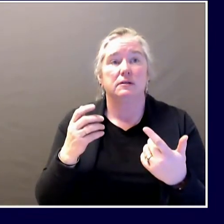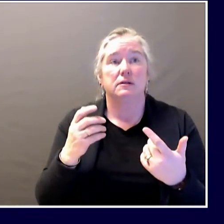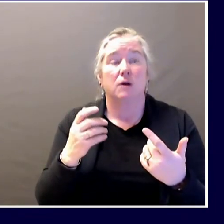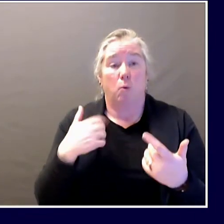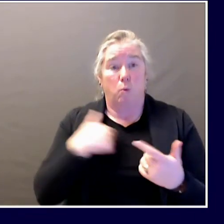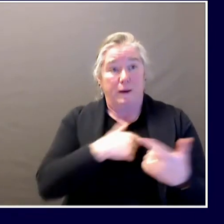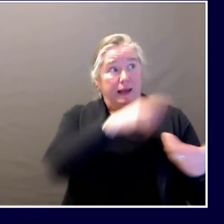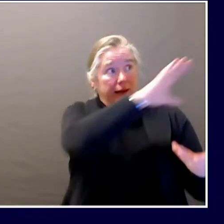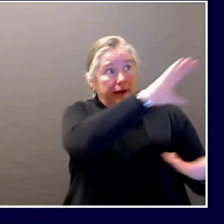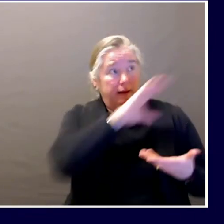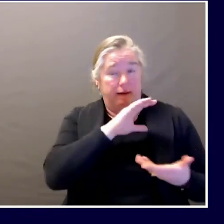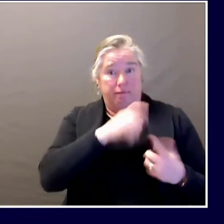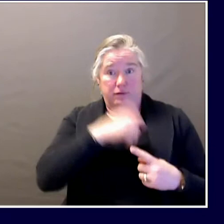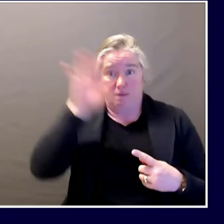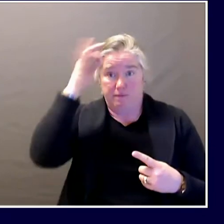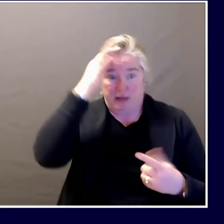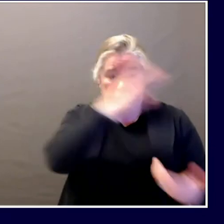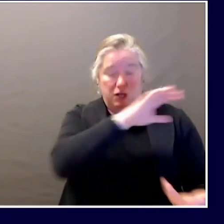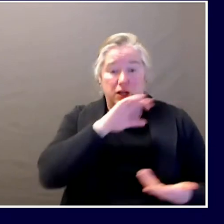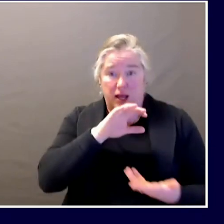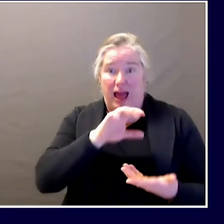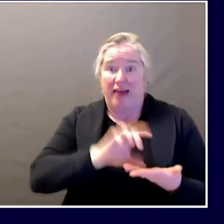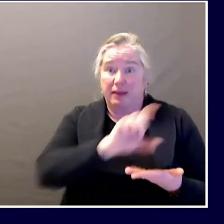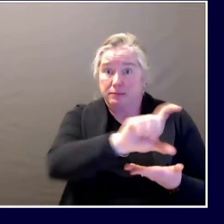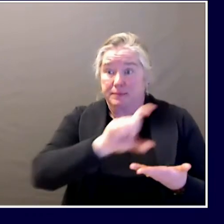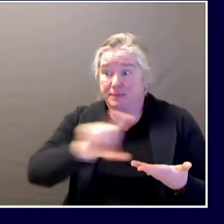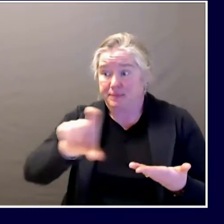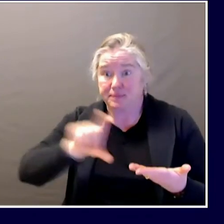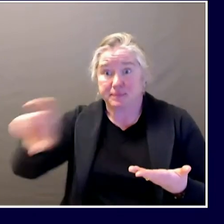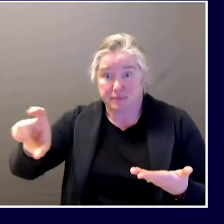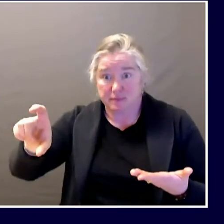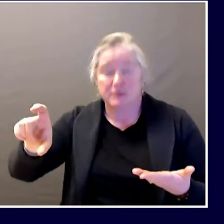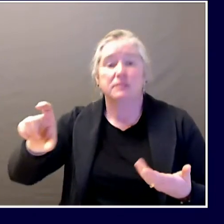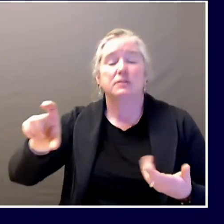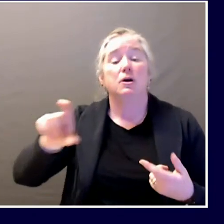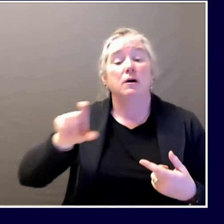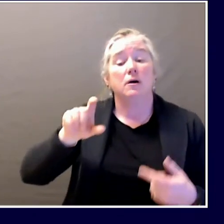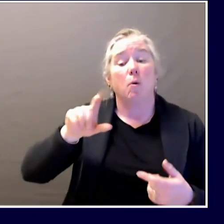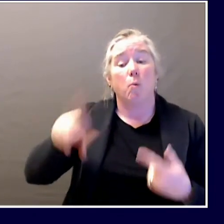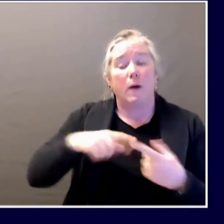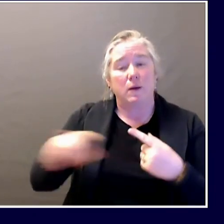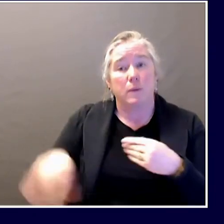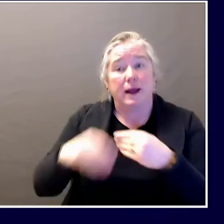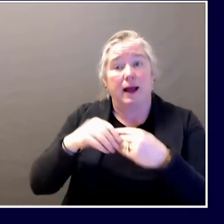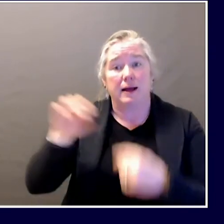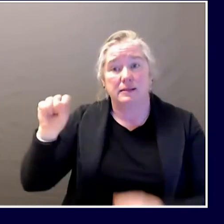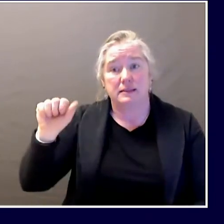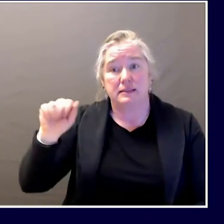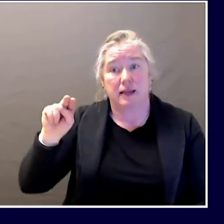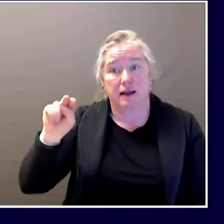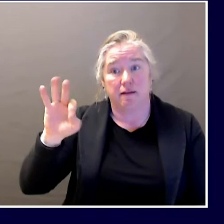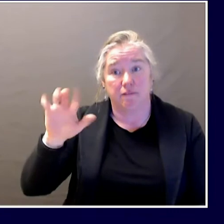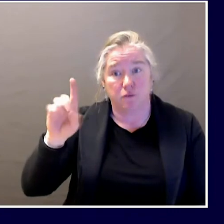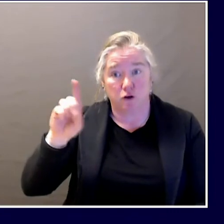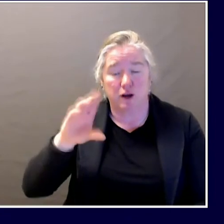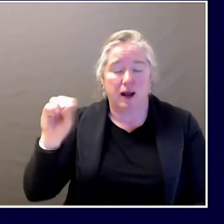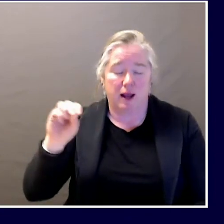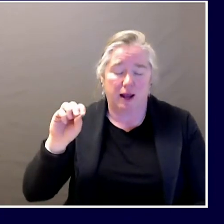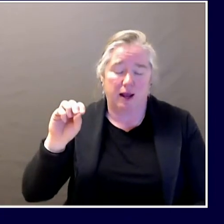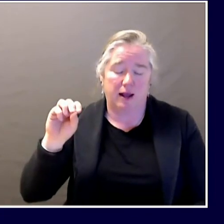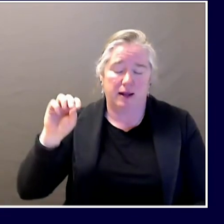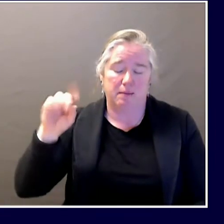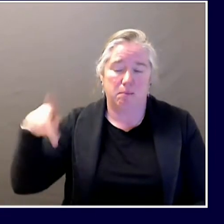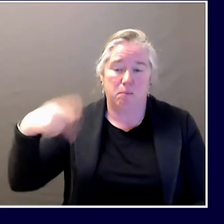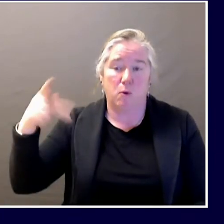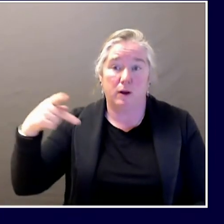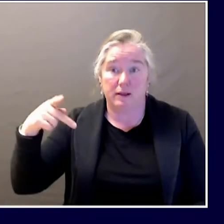public facing site. But these two sites in particular added to the capacity. So that was one big change. The